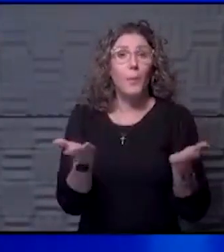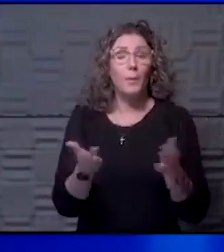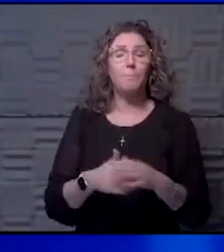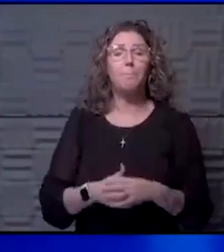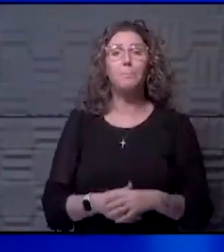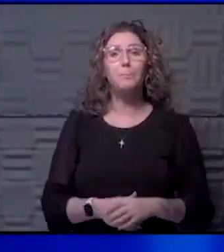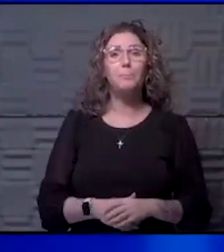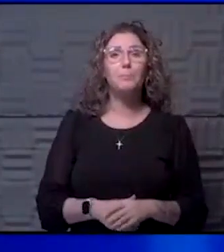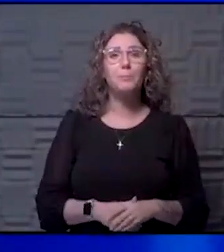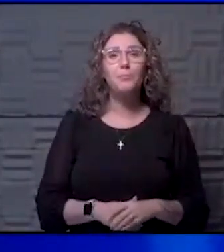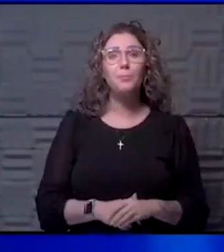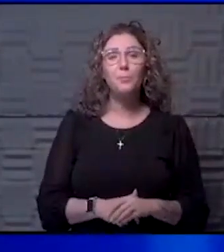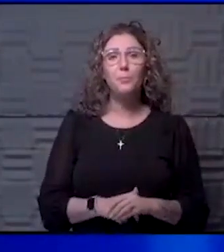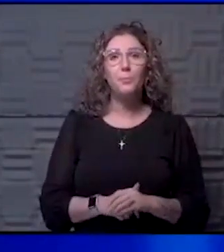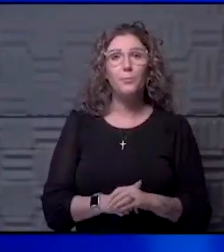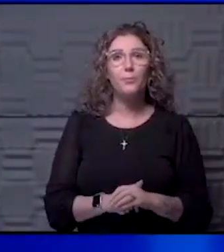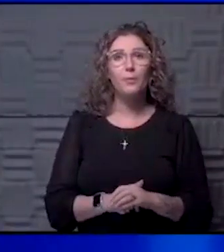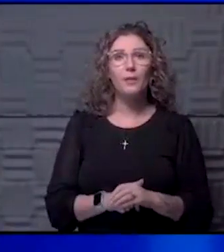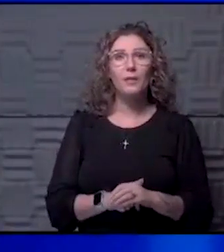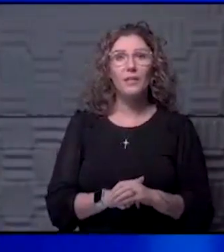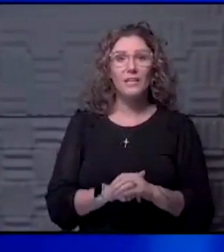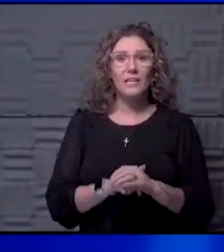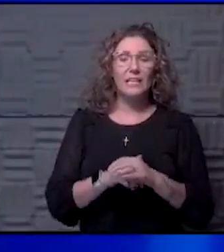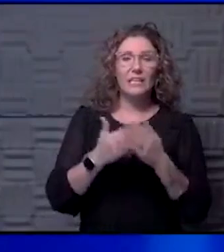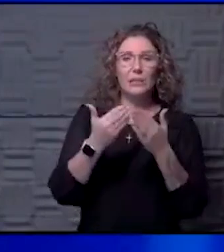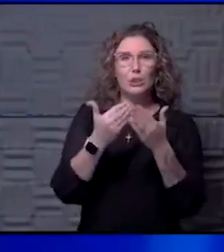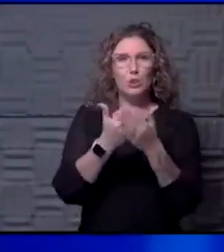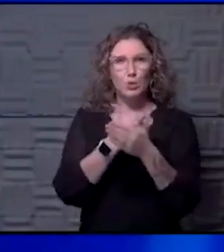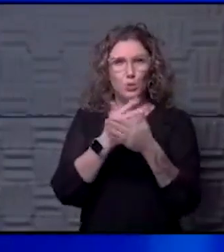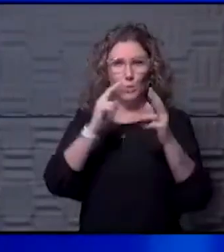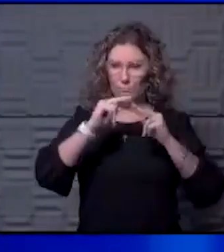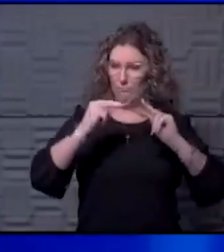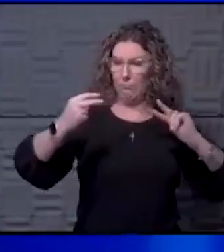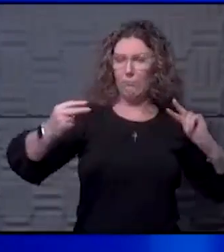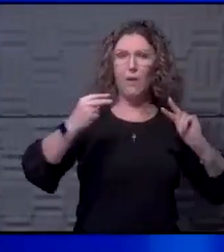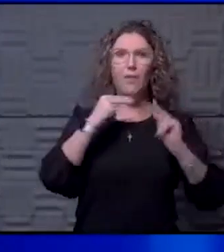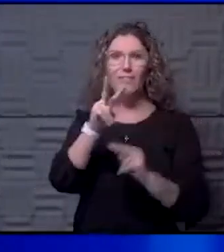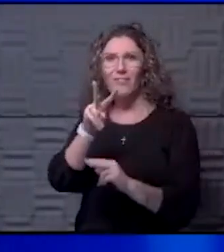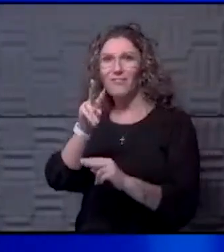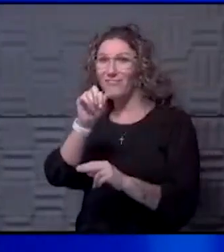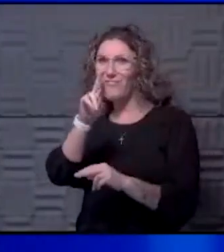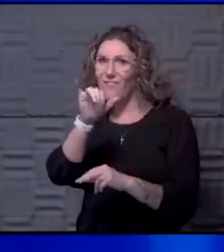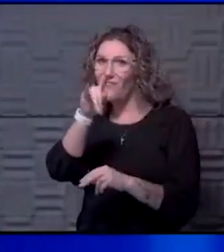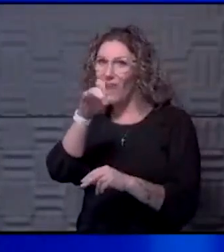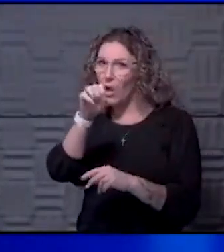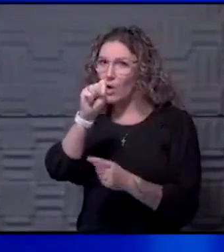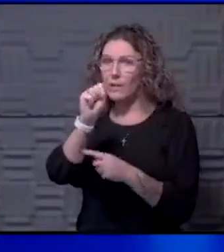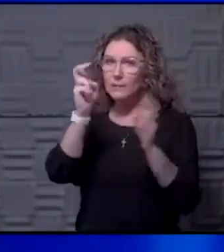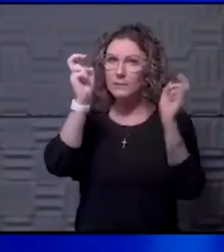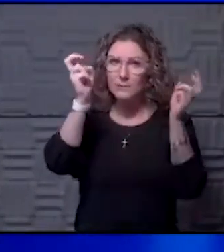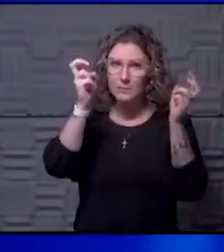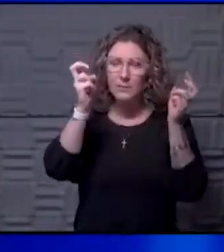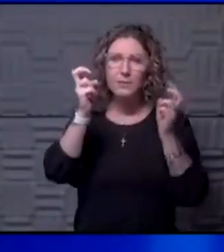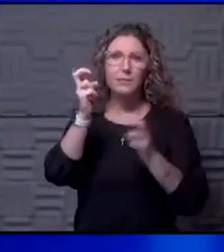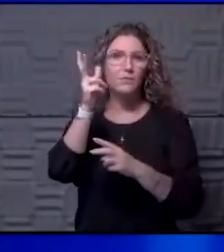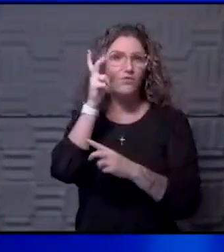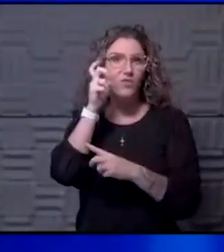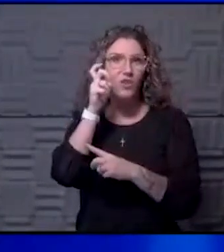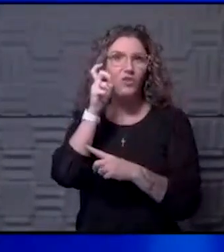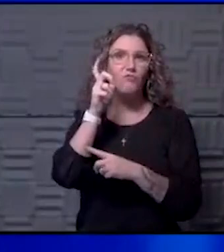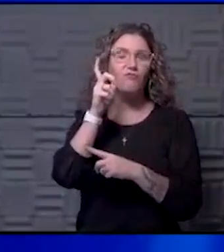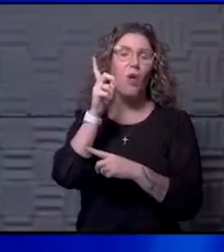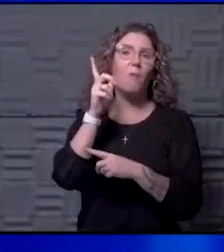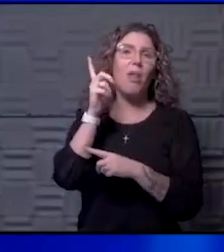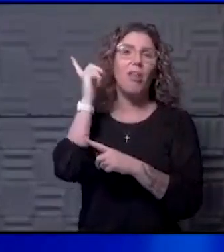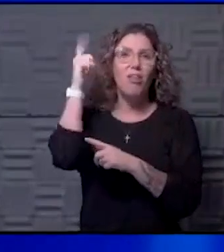that these new variants that we've seen and heard so much about from London or from